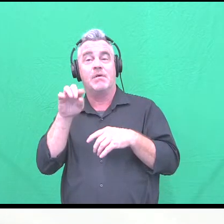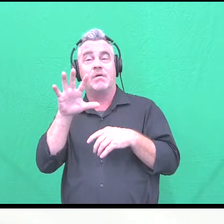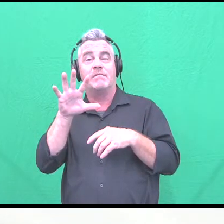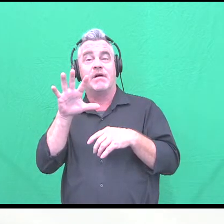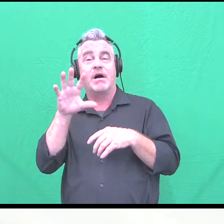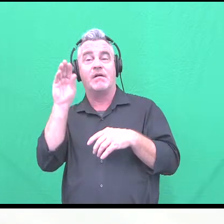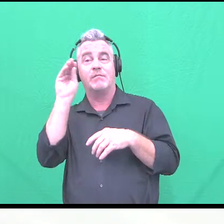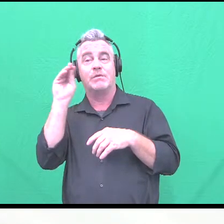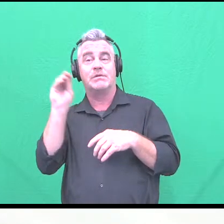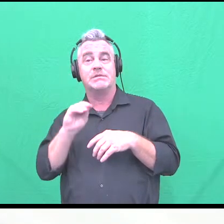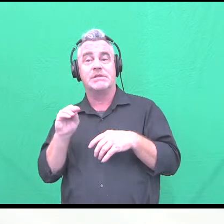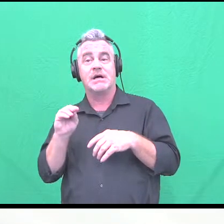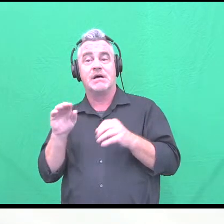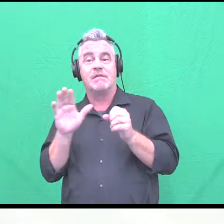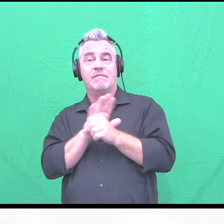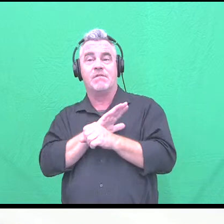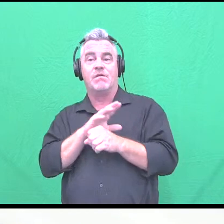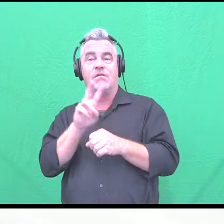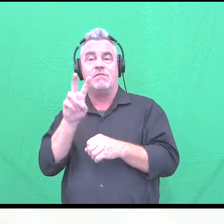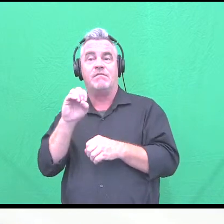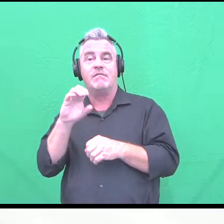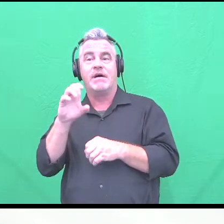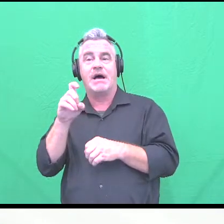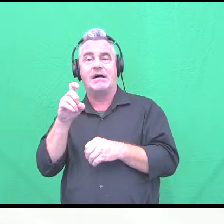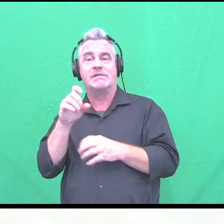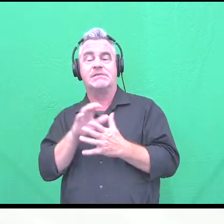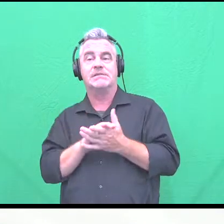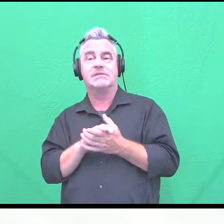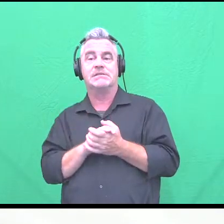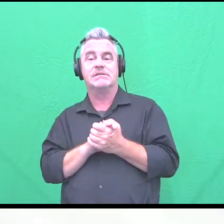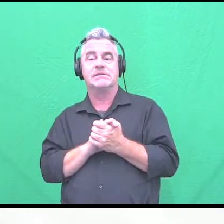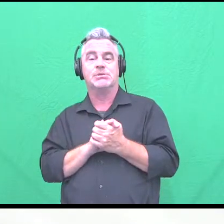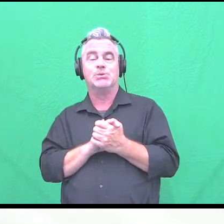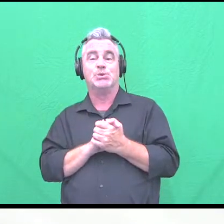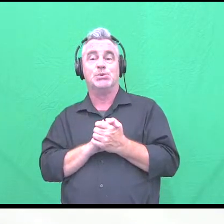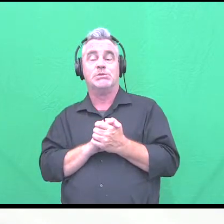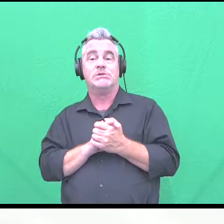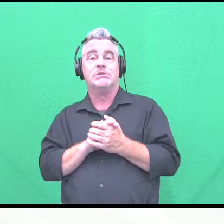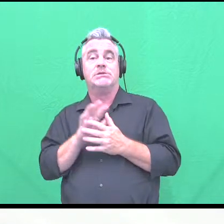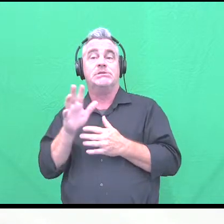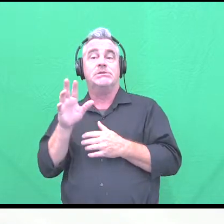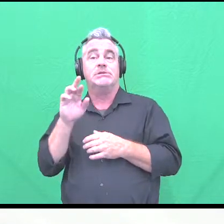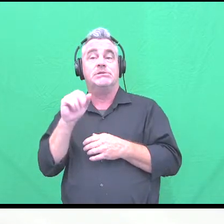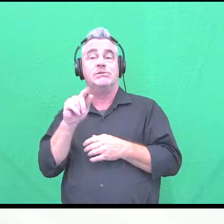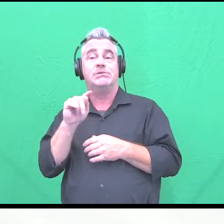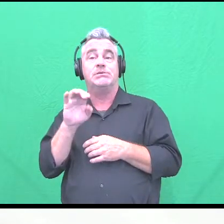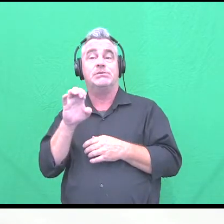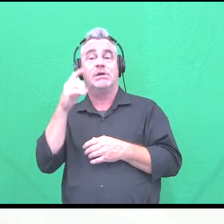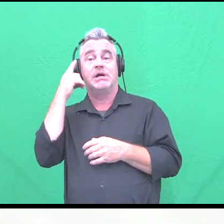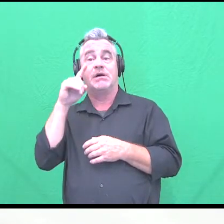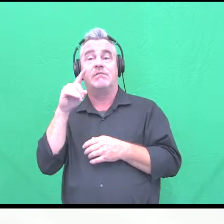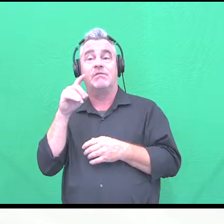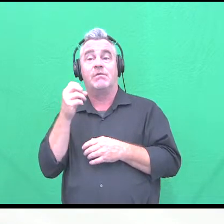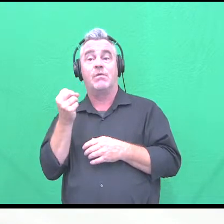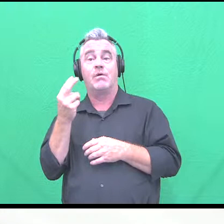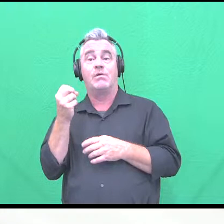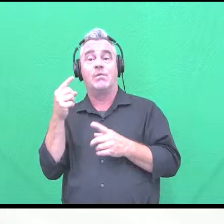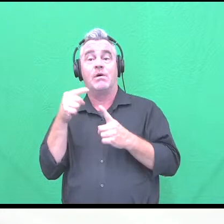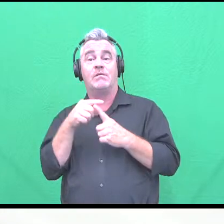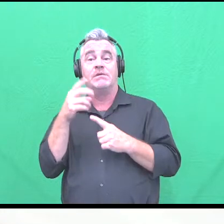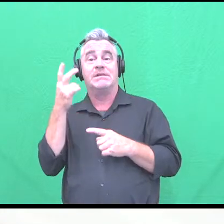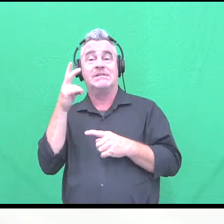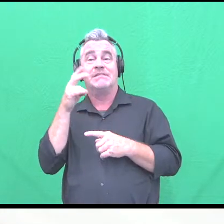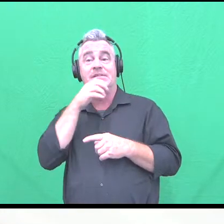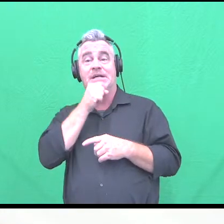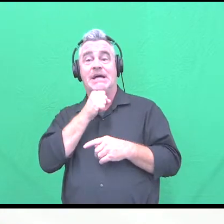48.5% fully vaccinated in Riverside County, and the rate for 12 to 17-year-olds only,